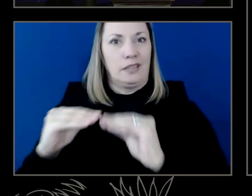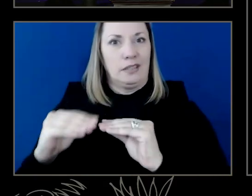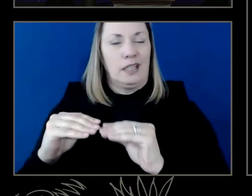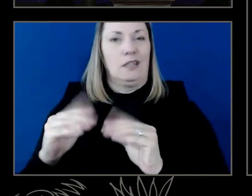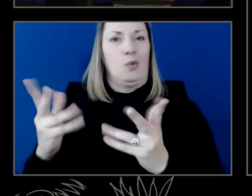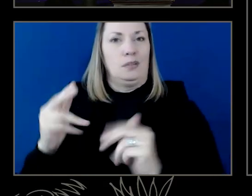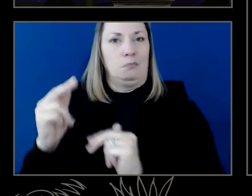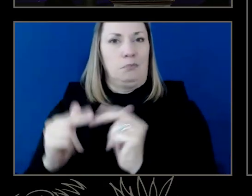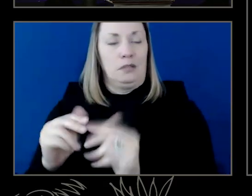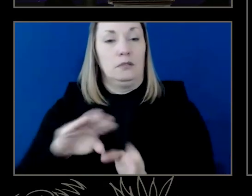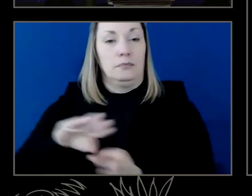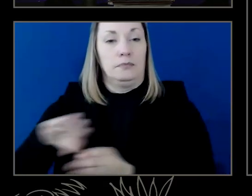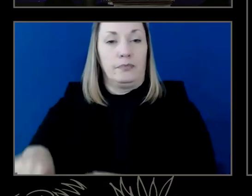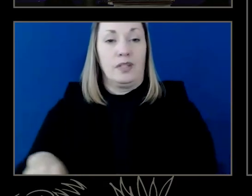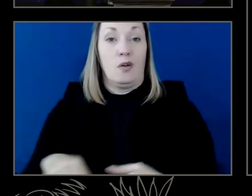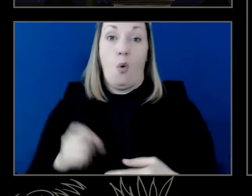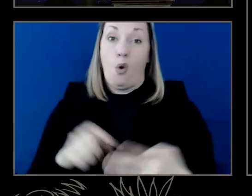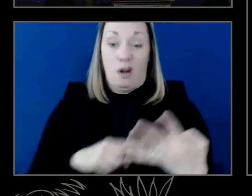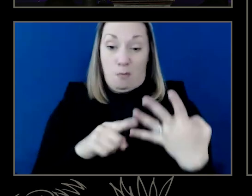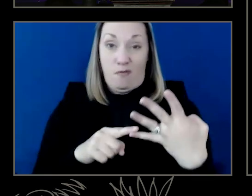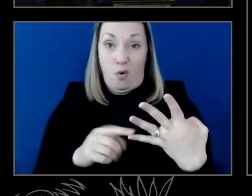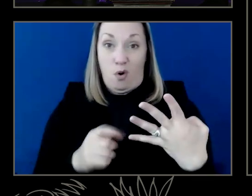Oh, number four, all the above.